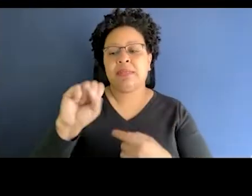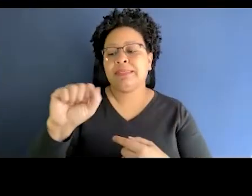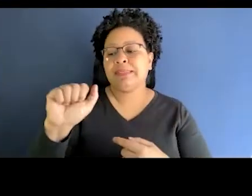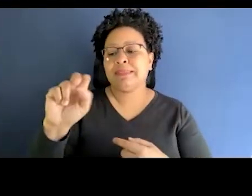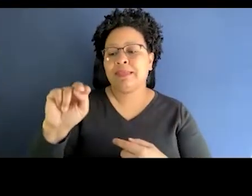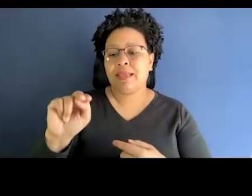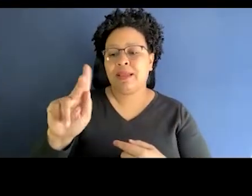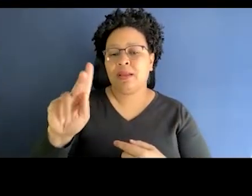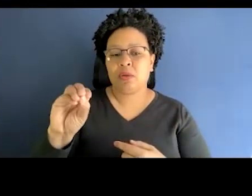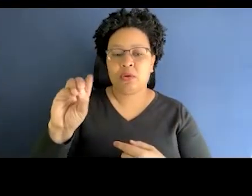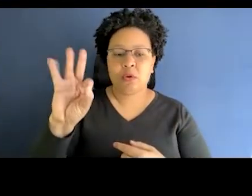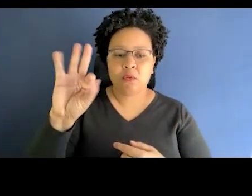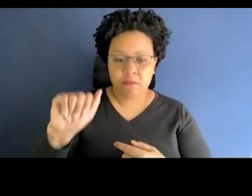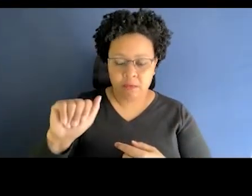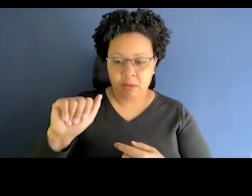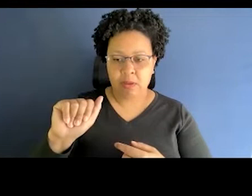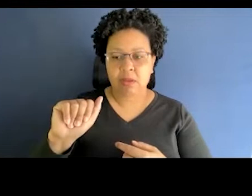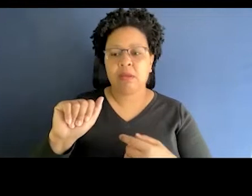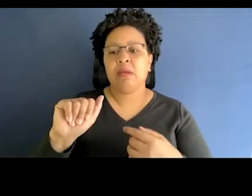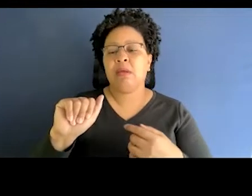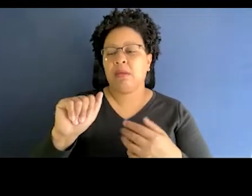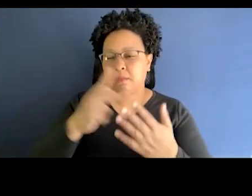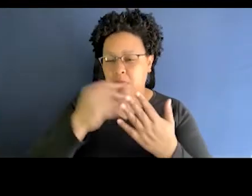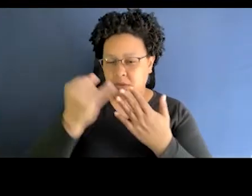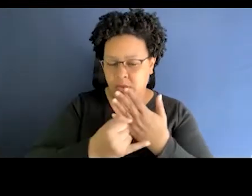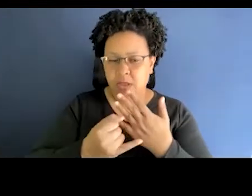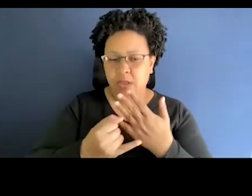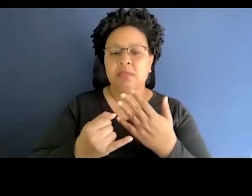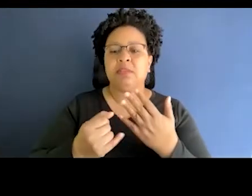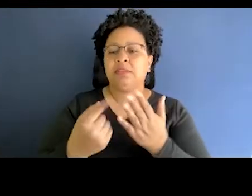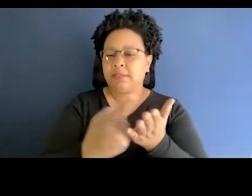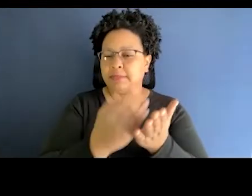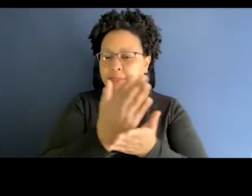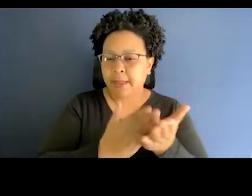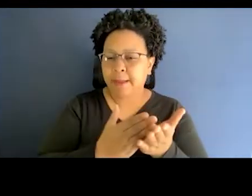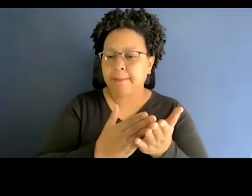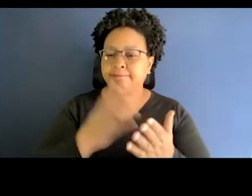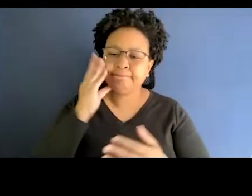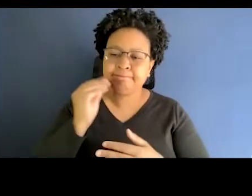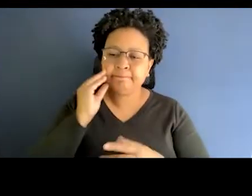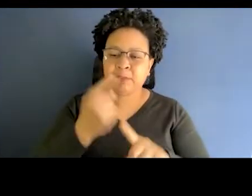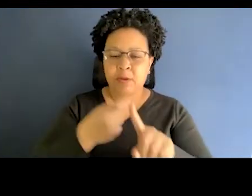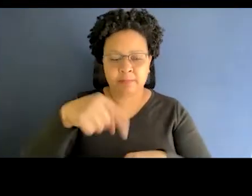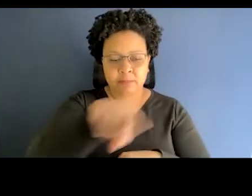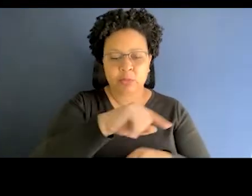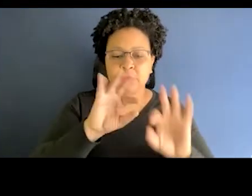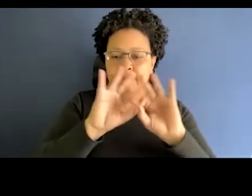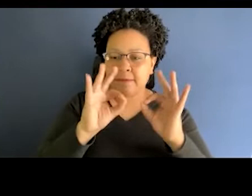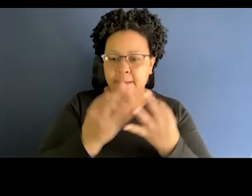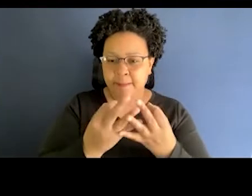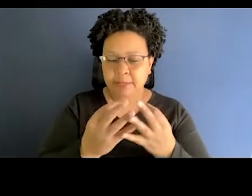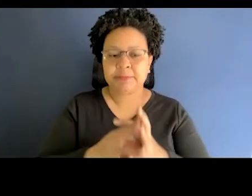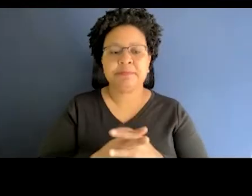Family Support Group, and we'll give you some testimonies from some of the Sankofa families. Last two things we'll do is talk